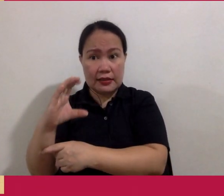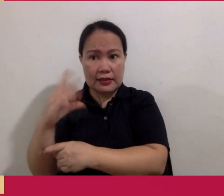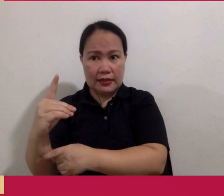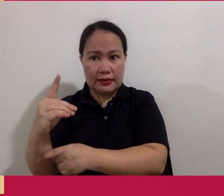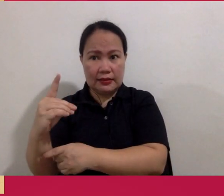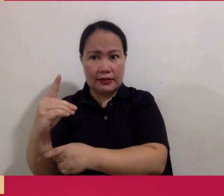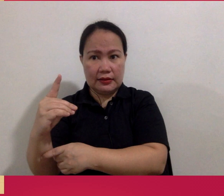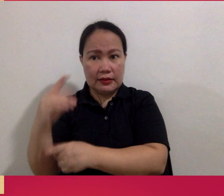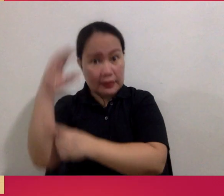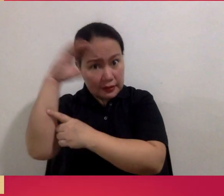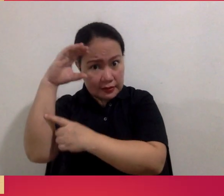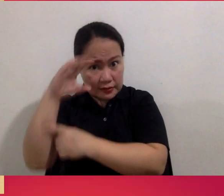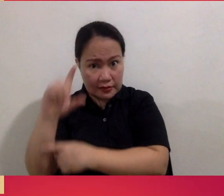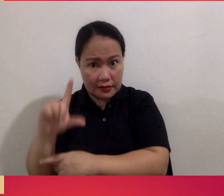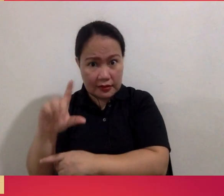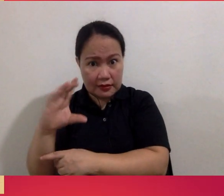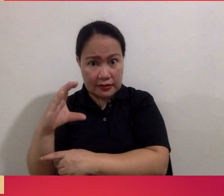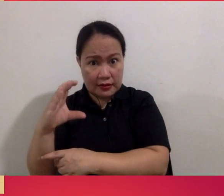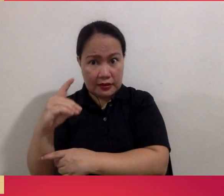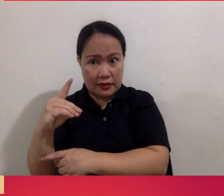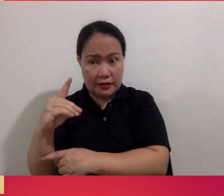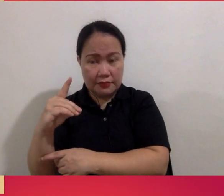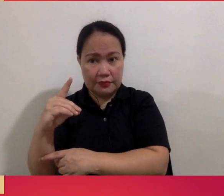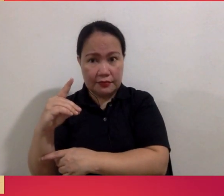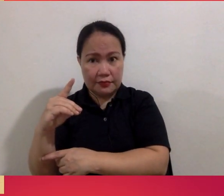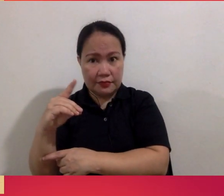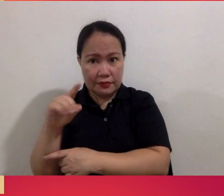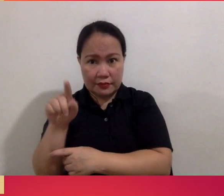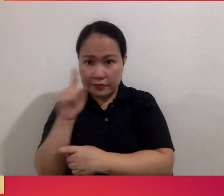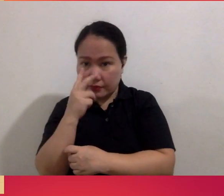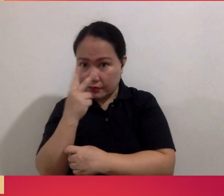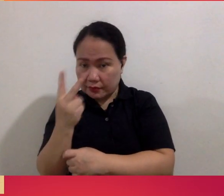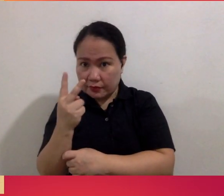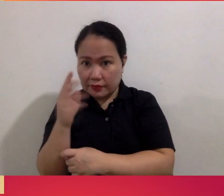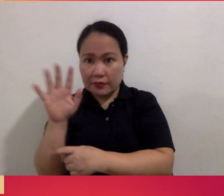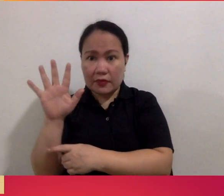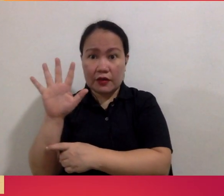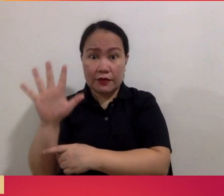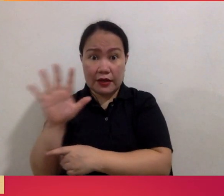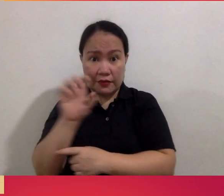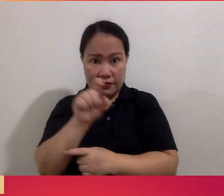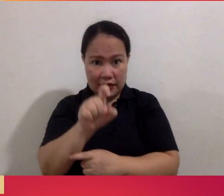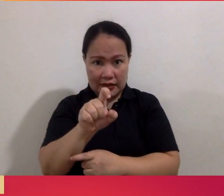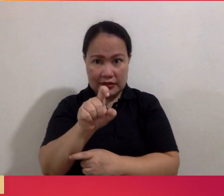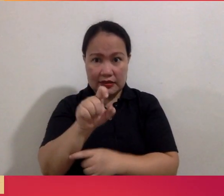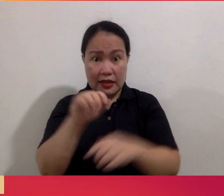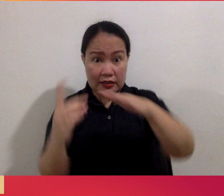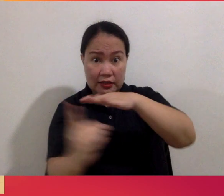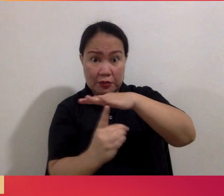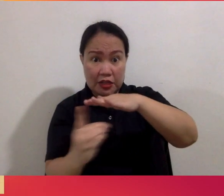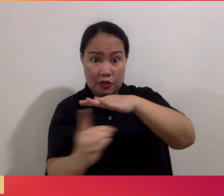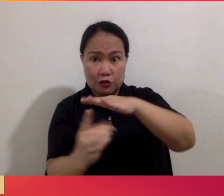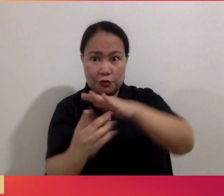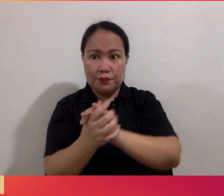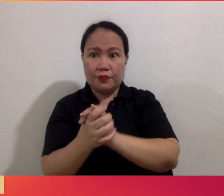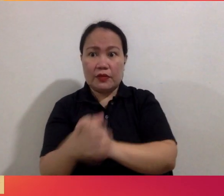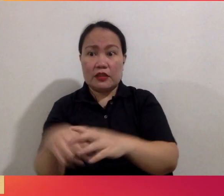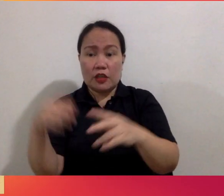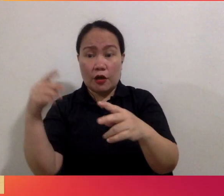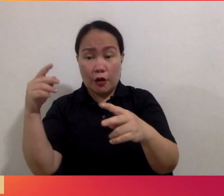LCD. And the LCD is 5x. Next, multiply both sides by the